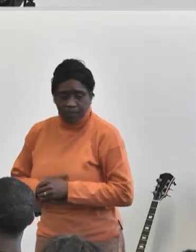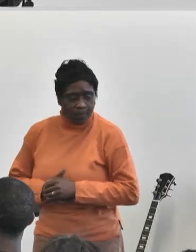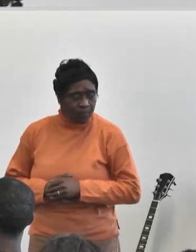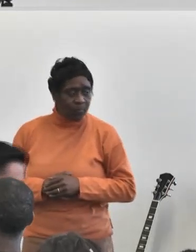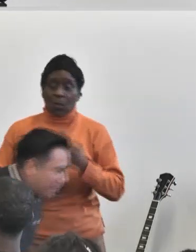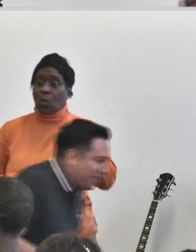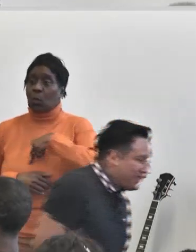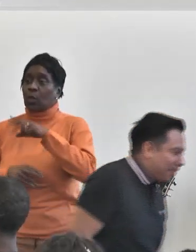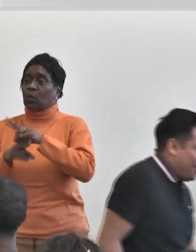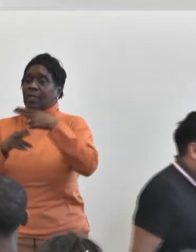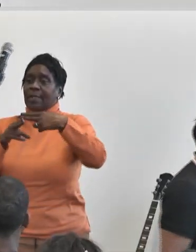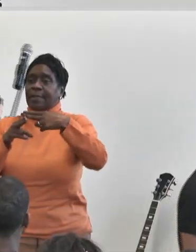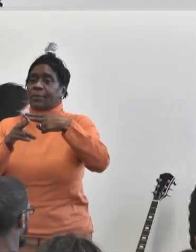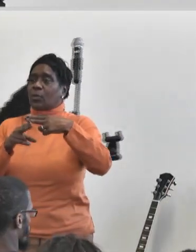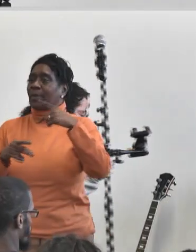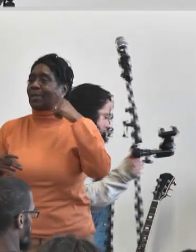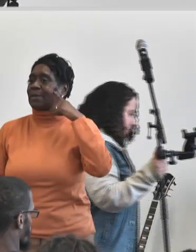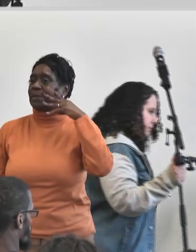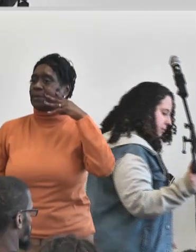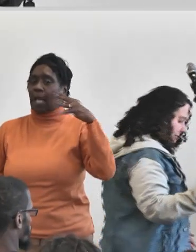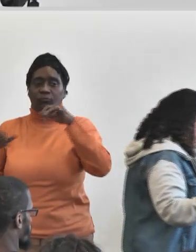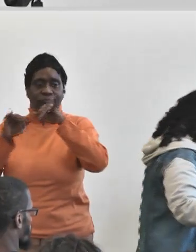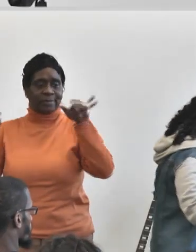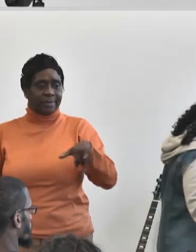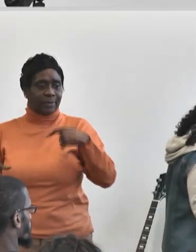We're using our temporary sound system.